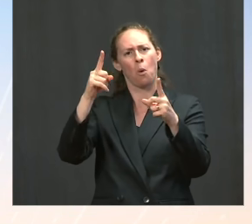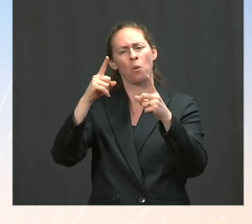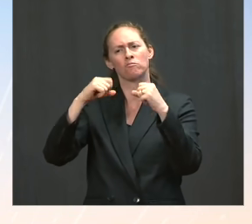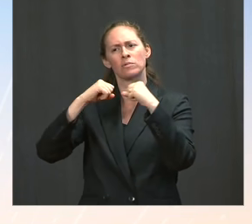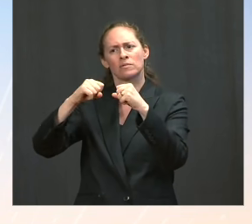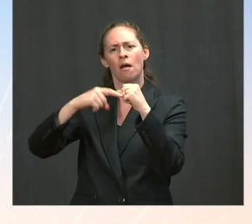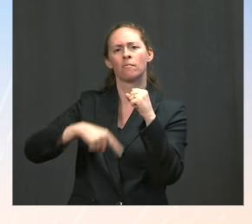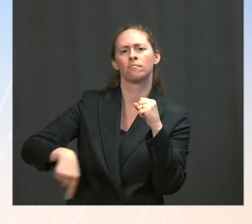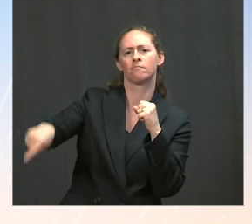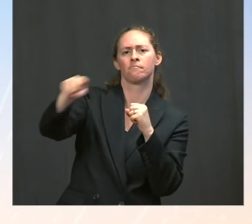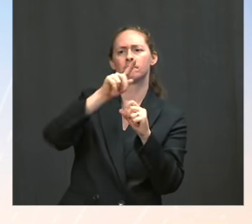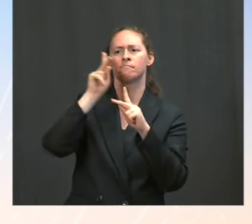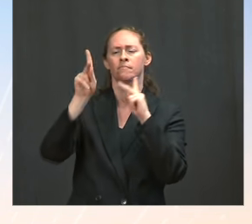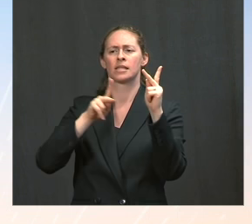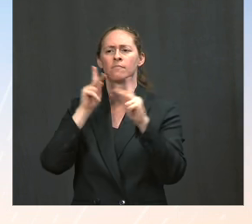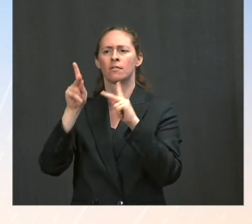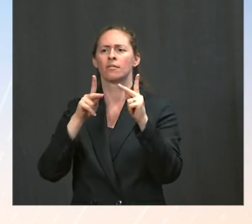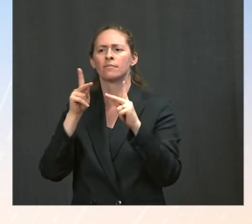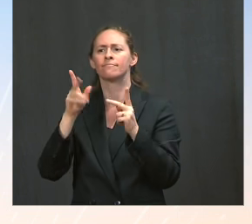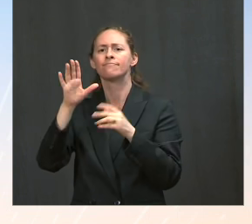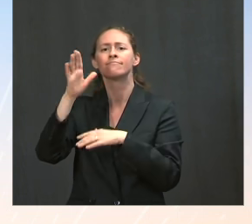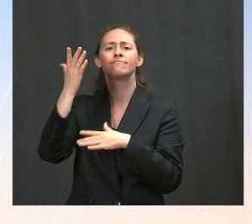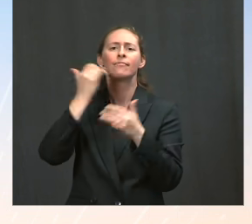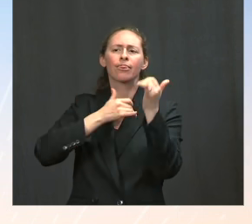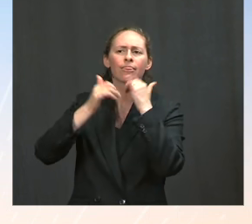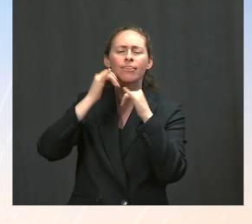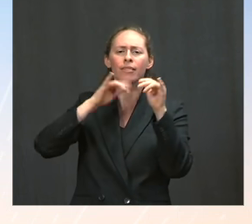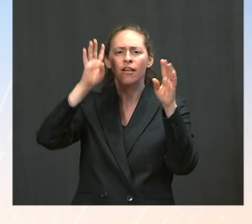a misinformation traveling. There has been